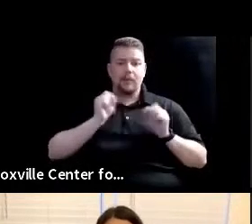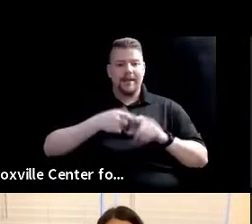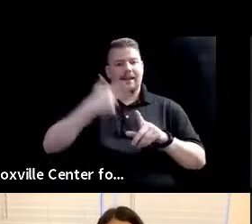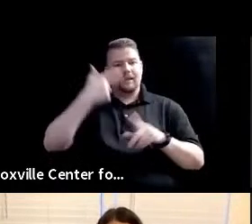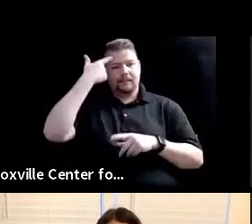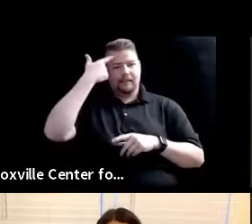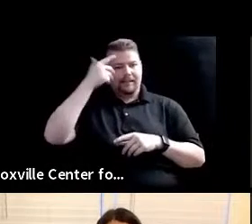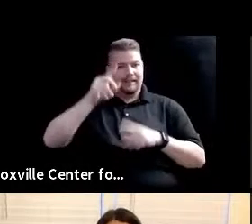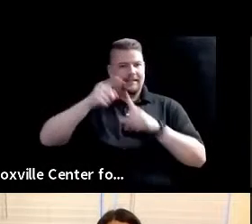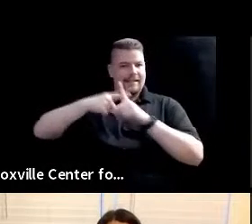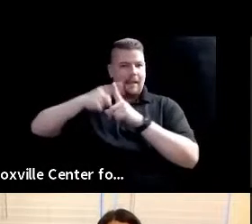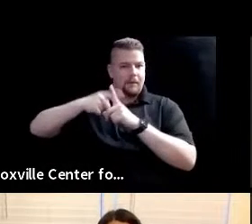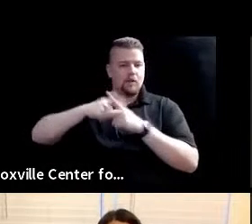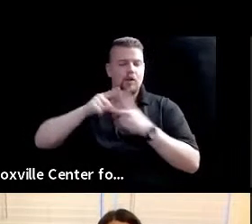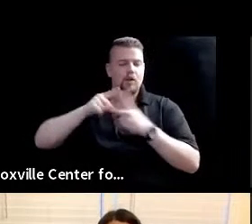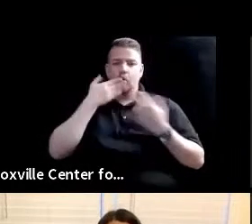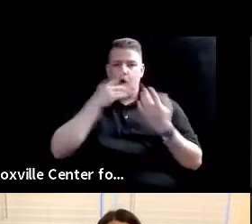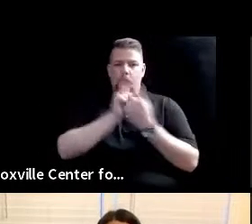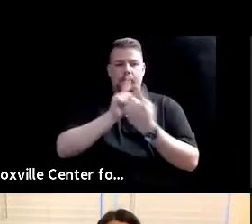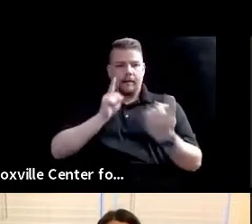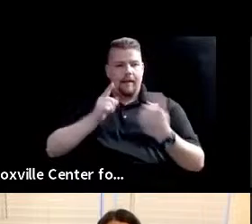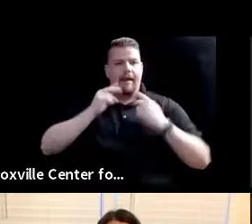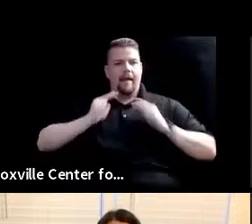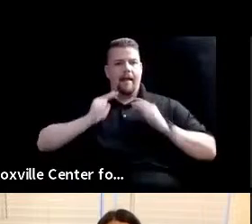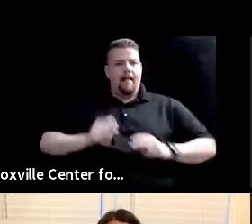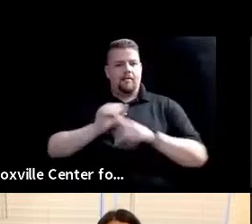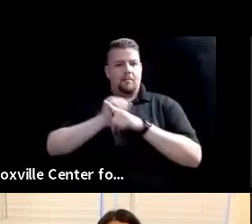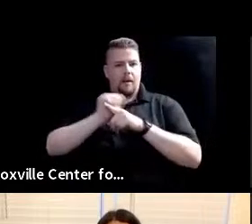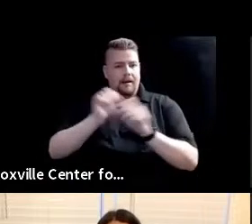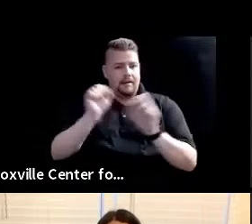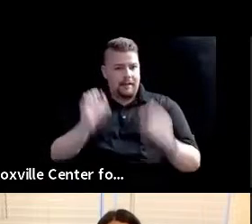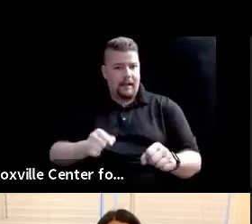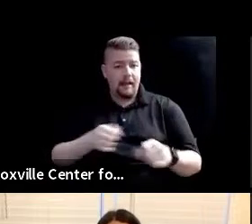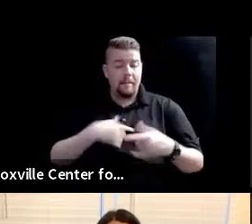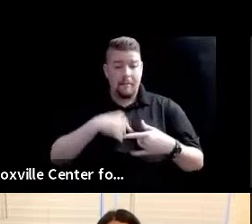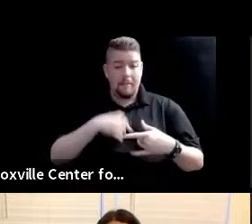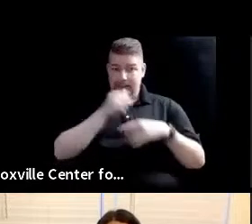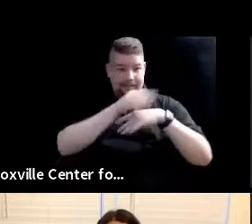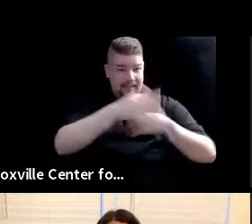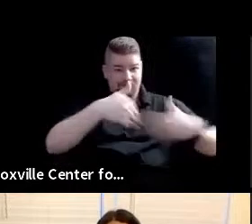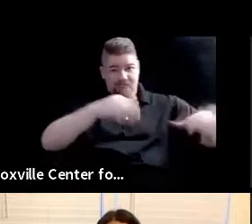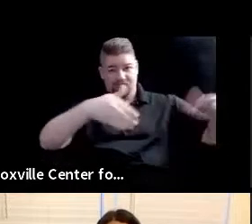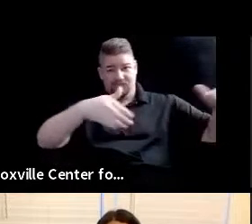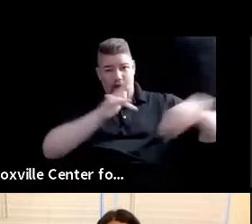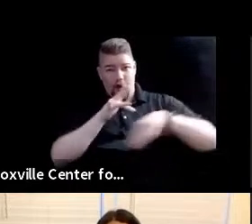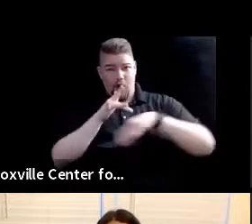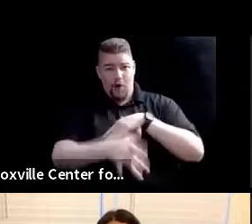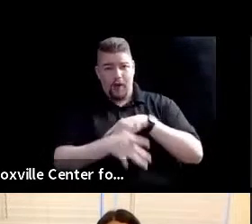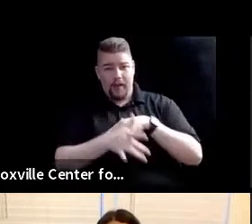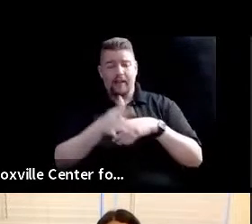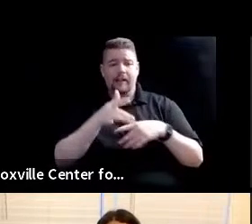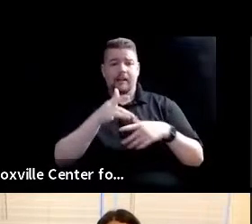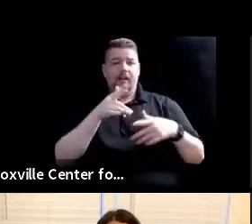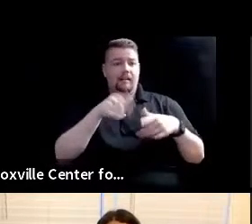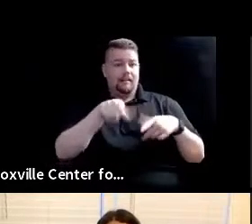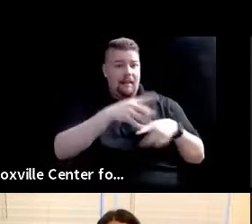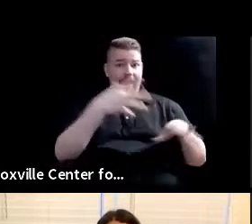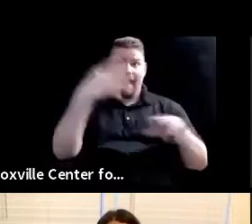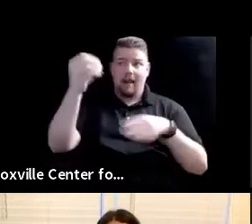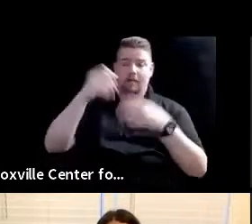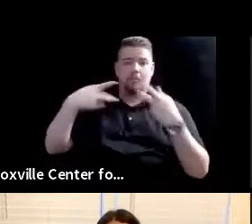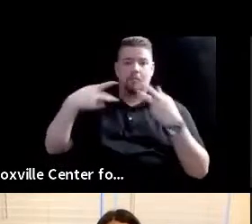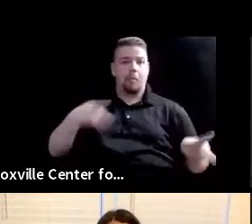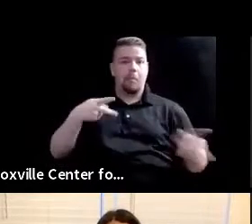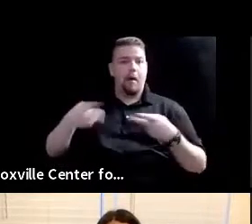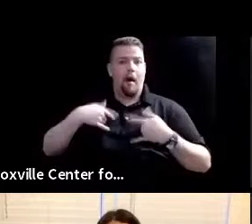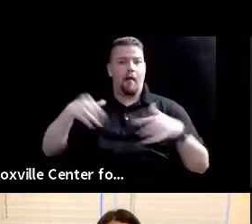make sure they're practicing good safety health practices. And rather than sending them away early to go out and do the things that young